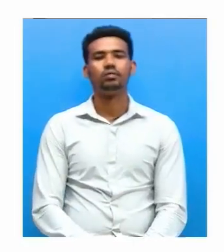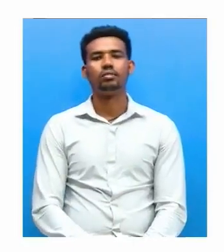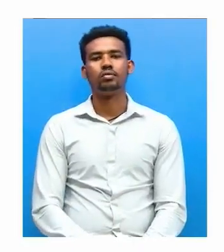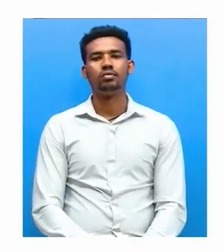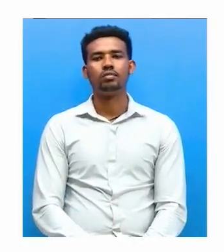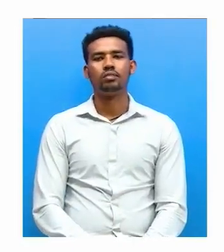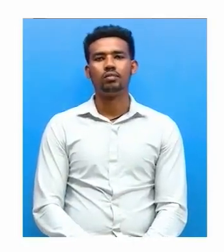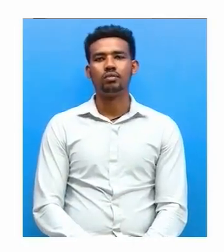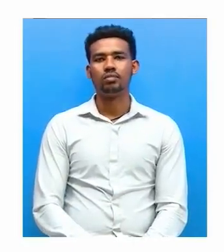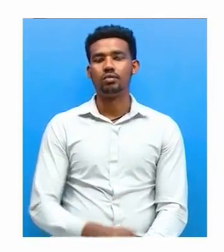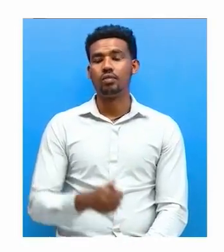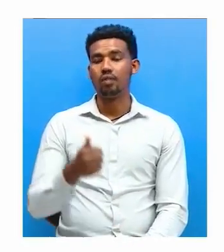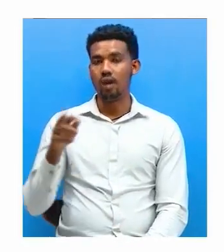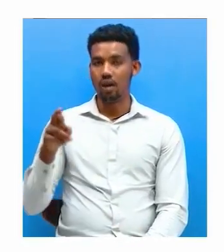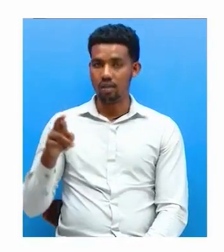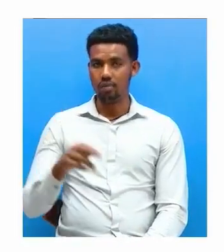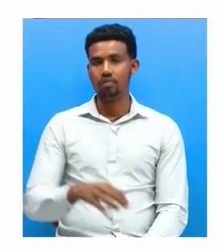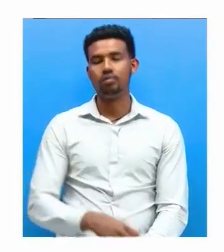are